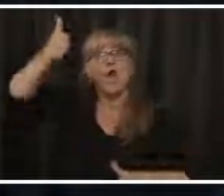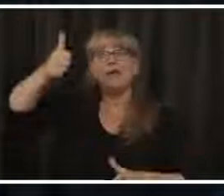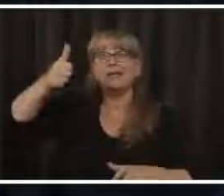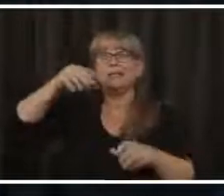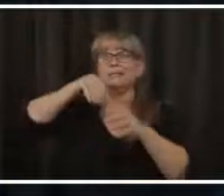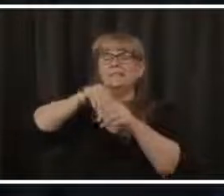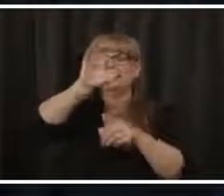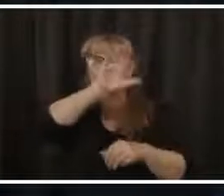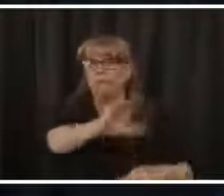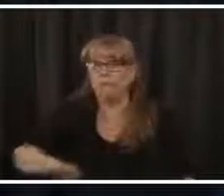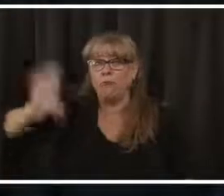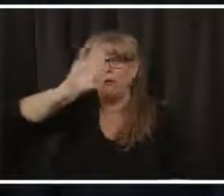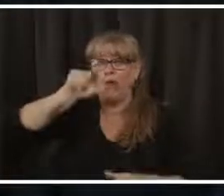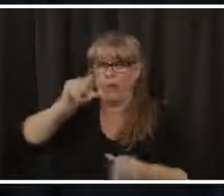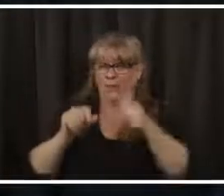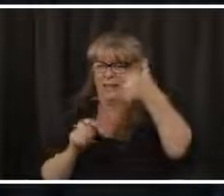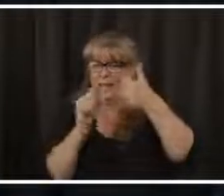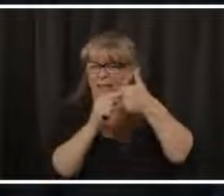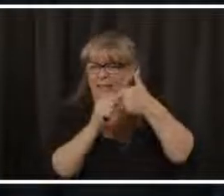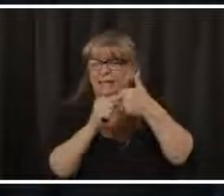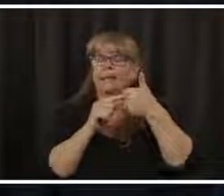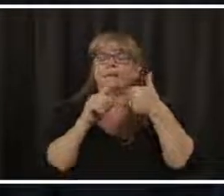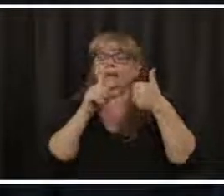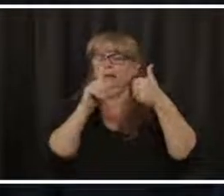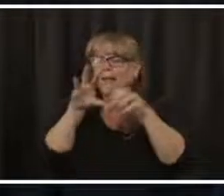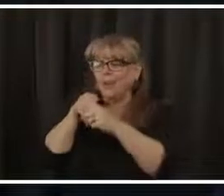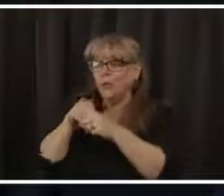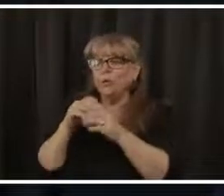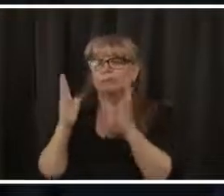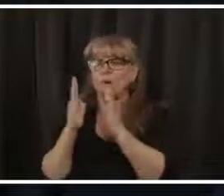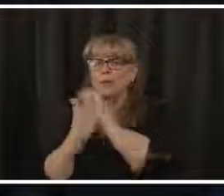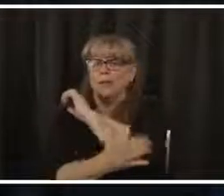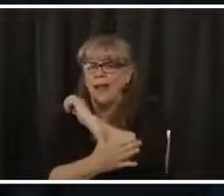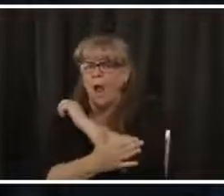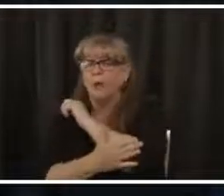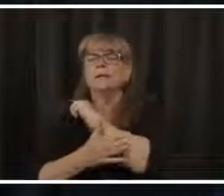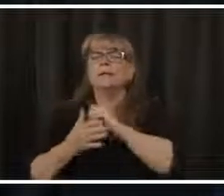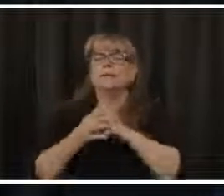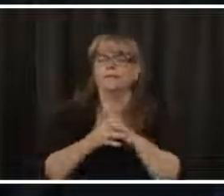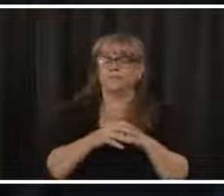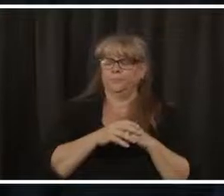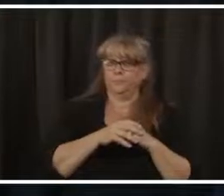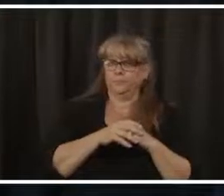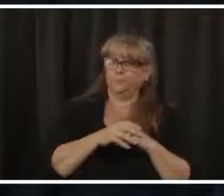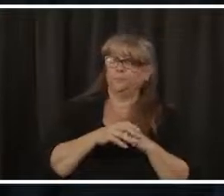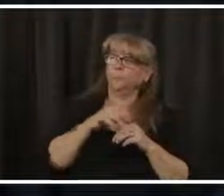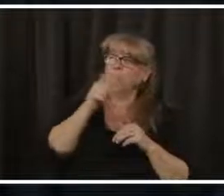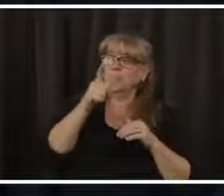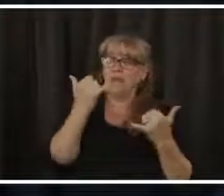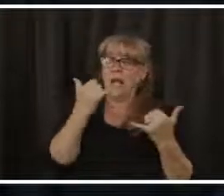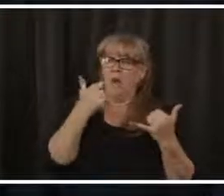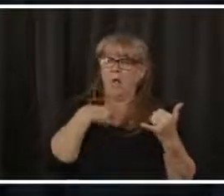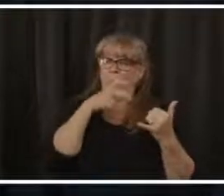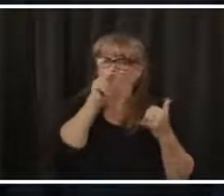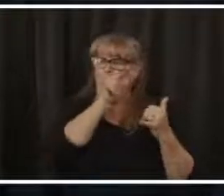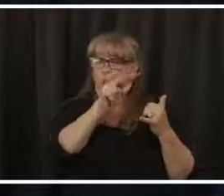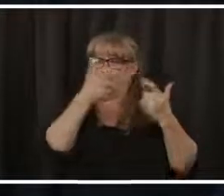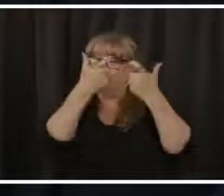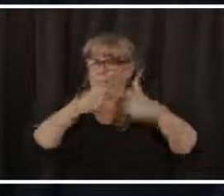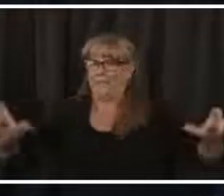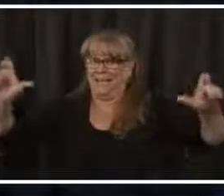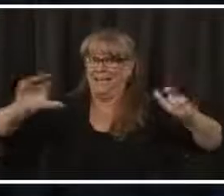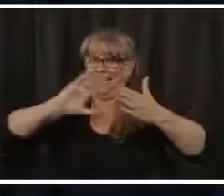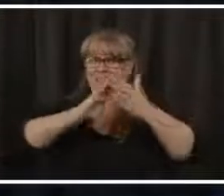in these studies because you need statistically significant numbers. So she looked at the 10 largest counties. and we're really looking at how the level